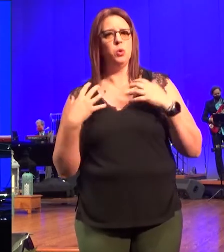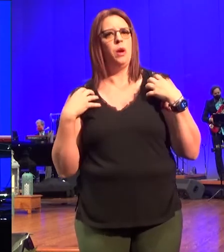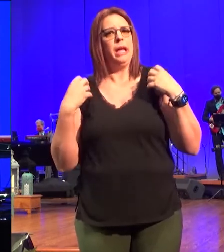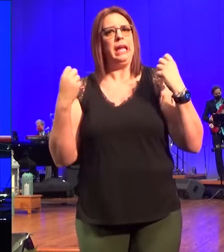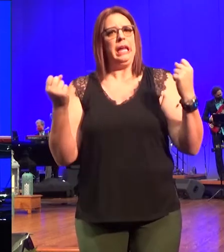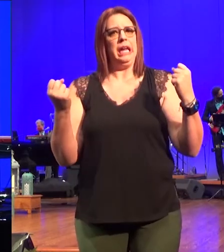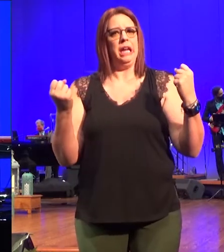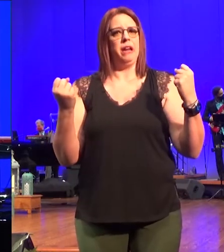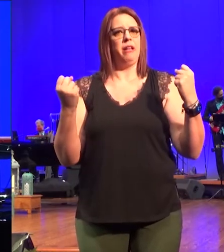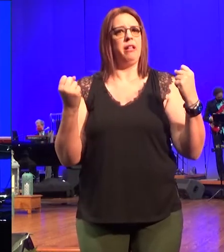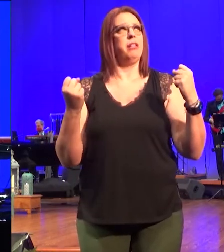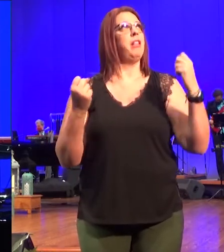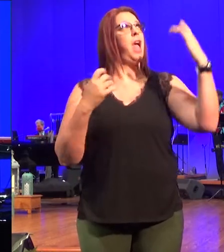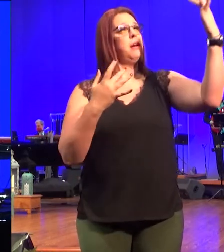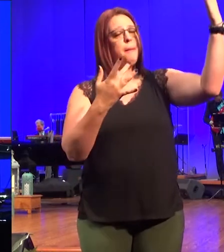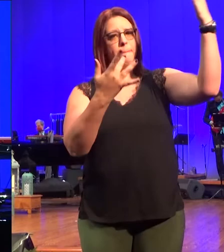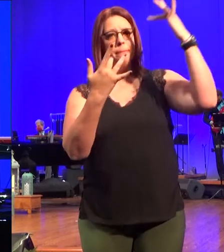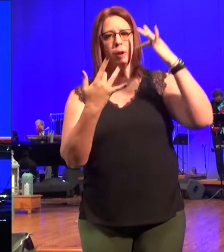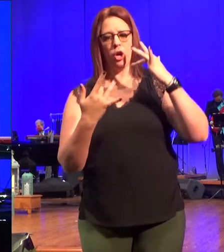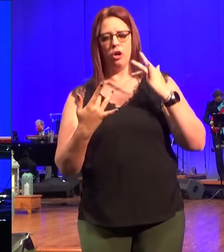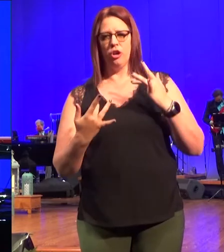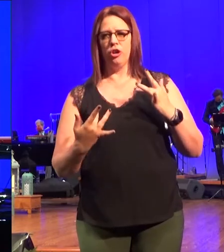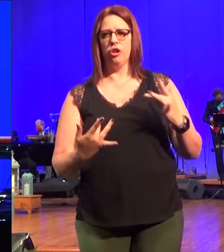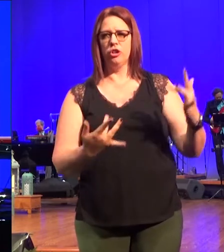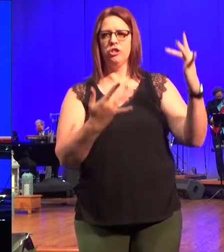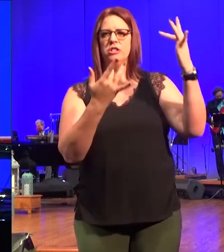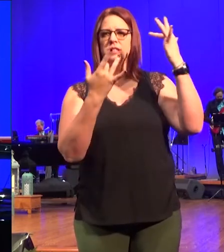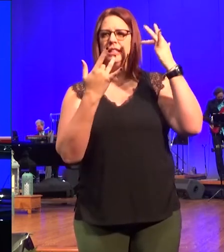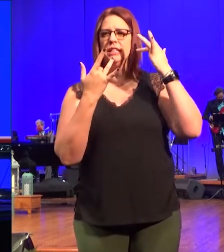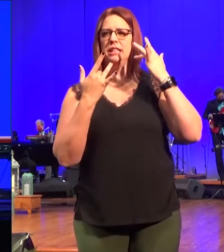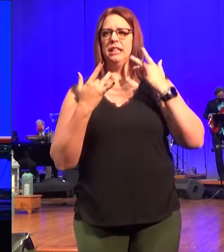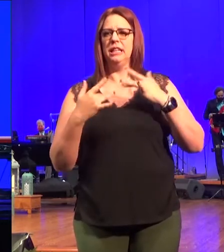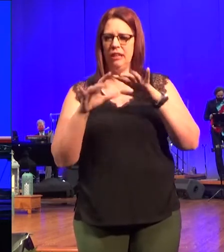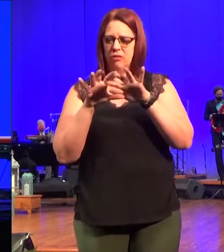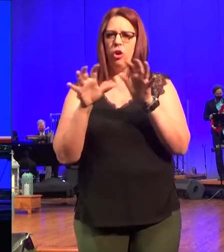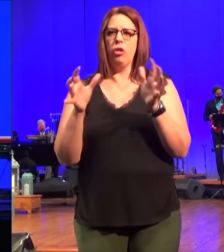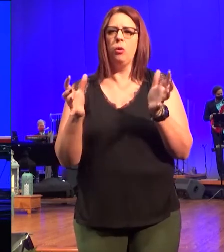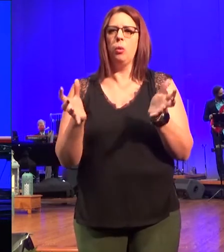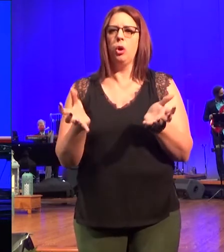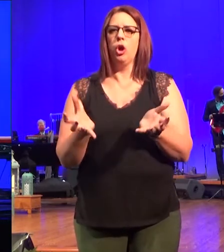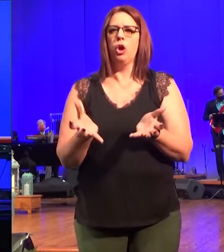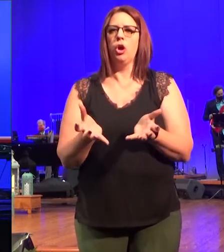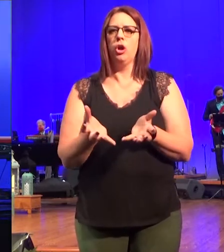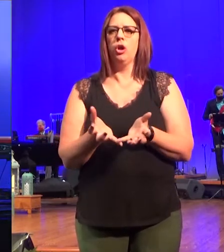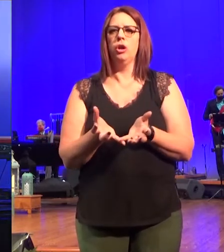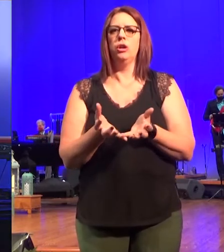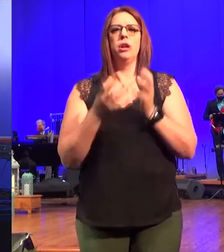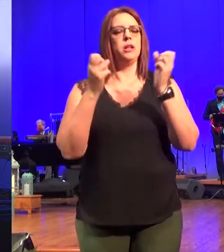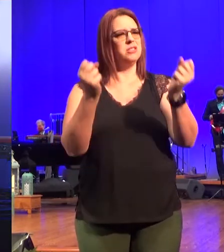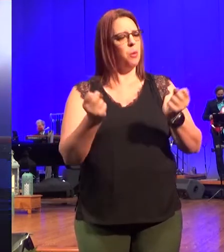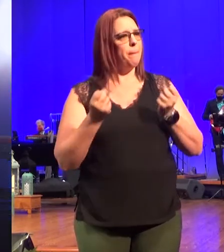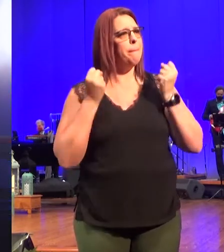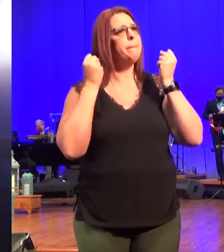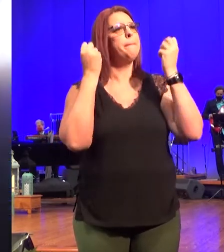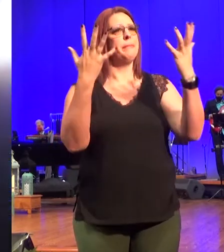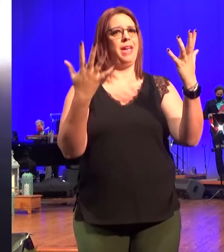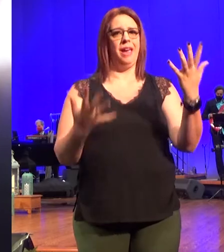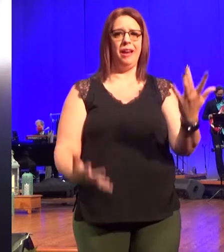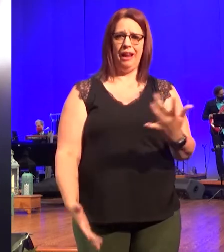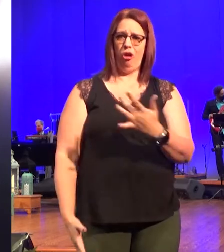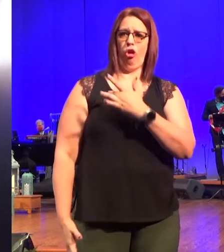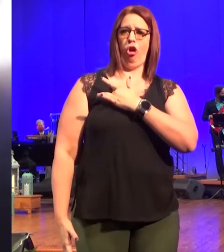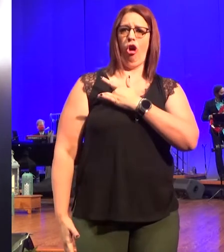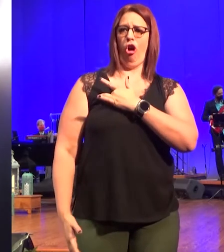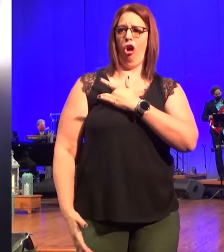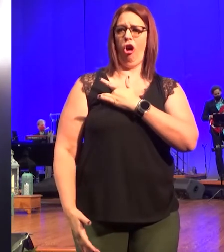mercy, mercy in this world. So many hearts I